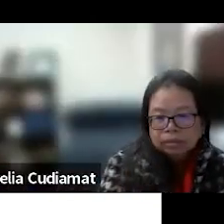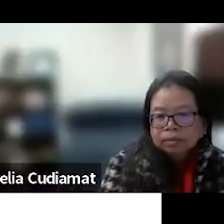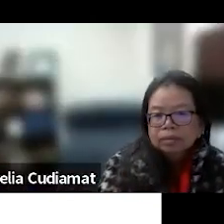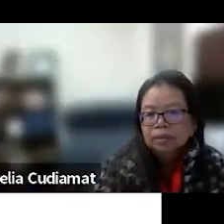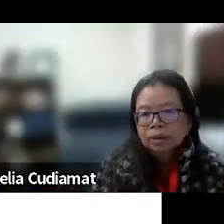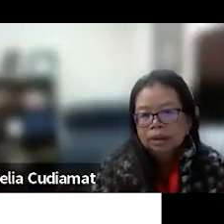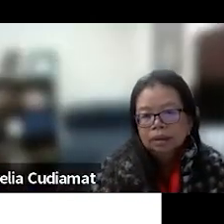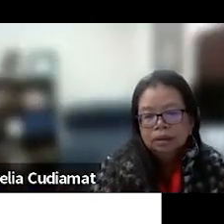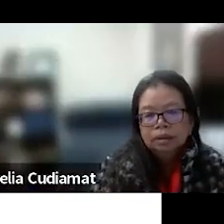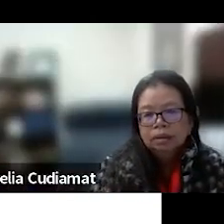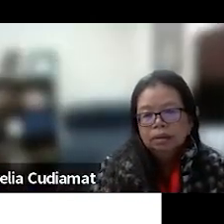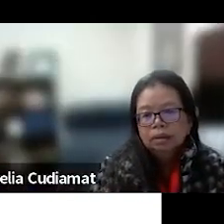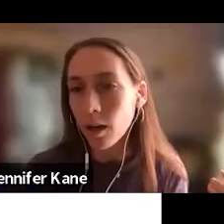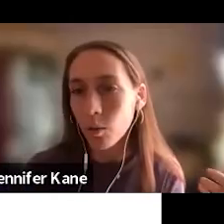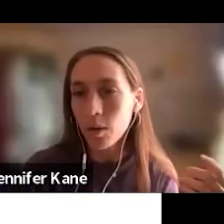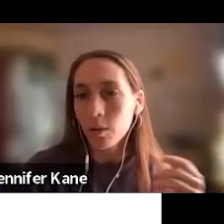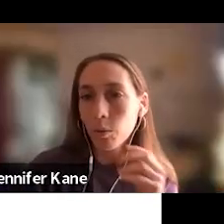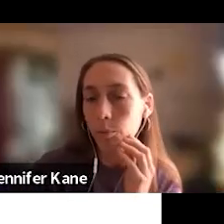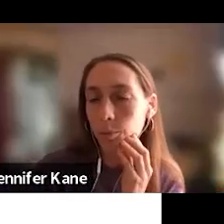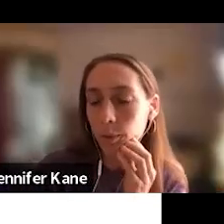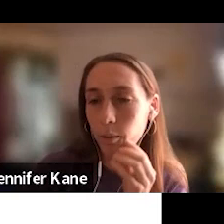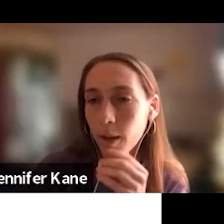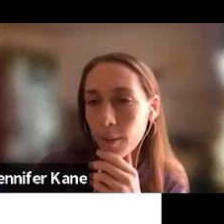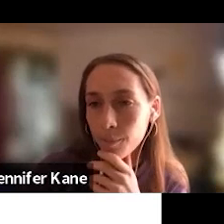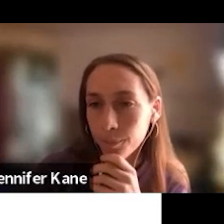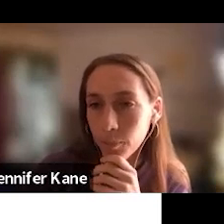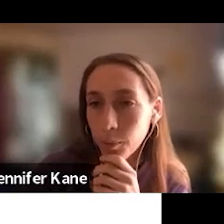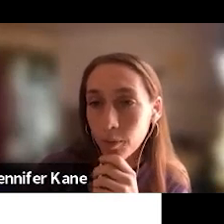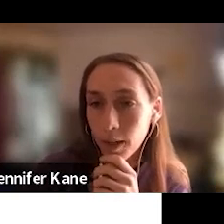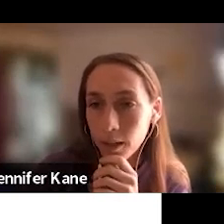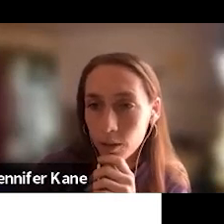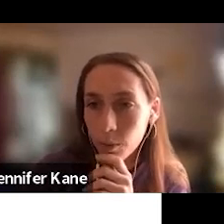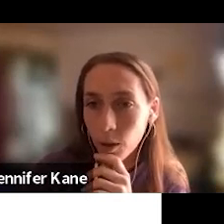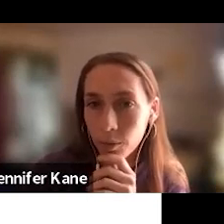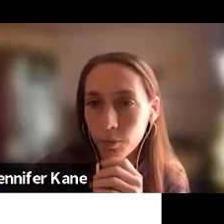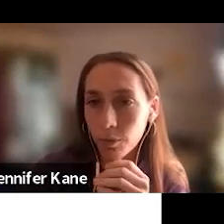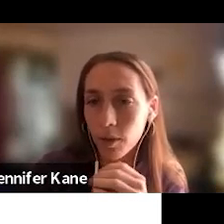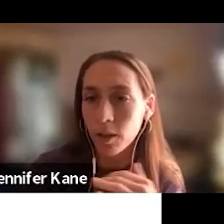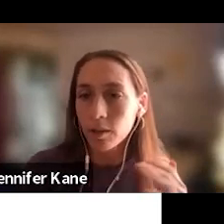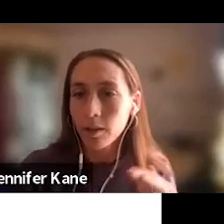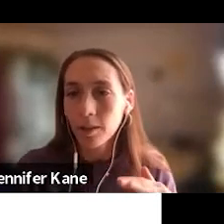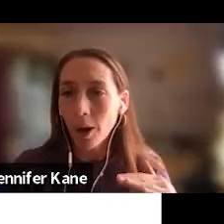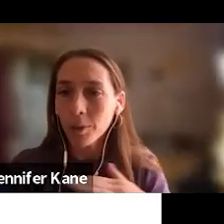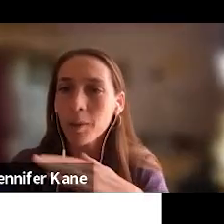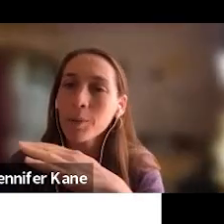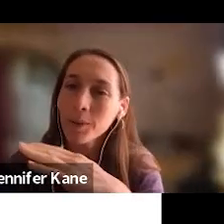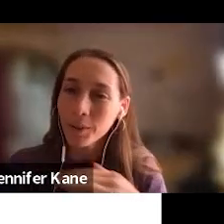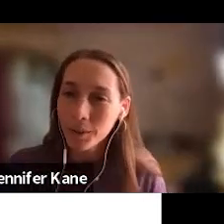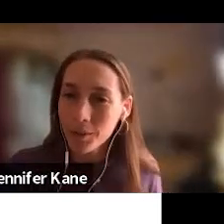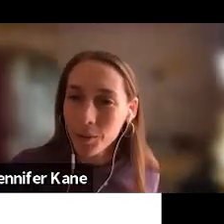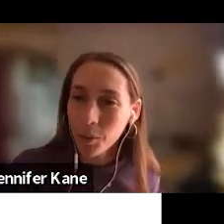community outreach? So these are some of the things that we'll be providing as a part of the